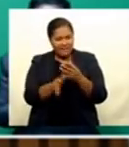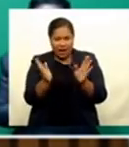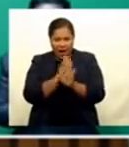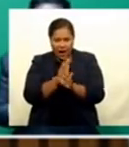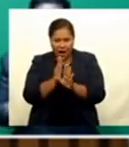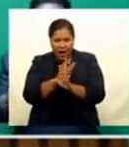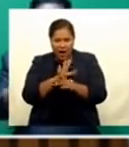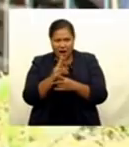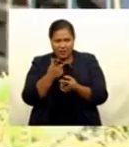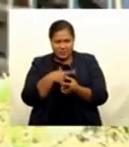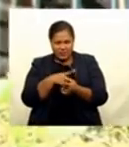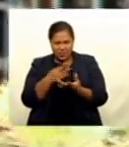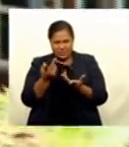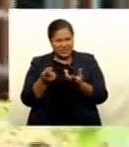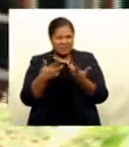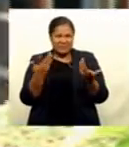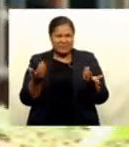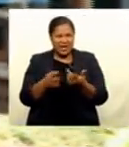lamb curry night.